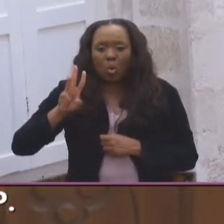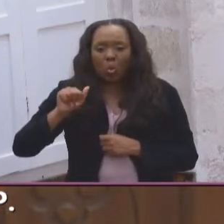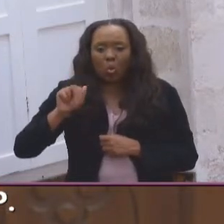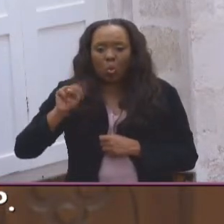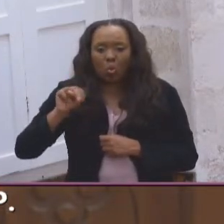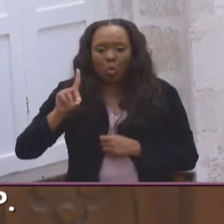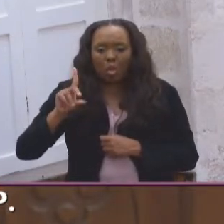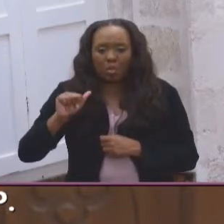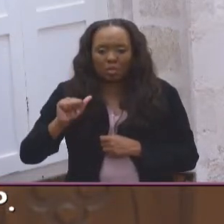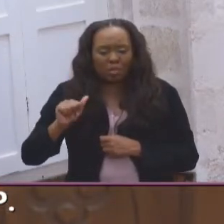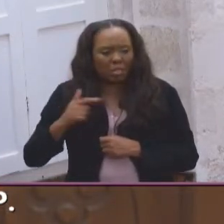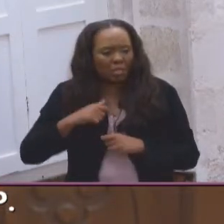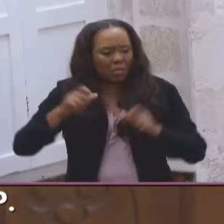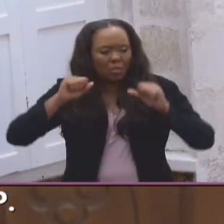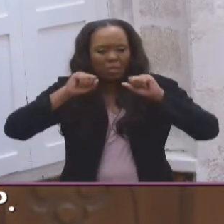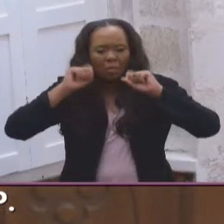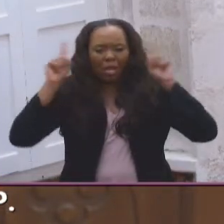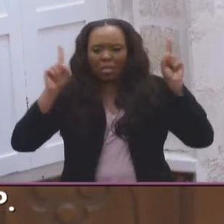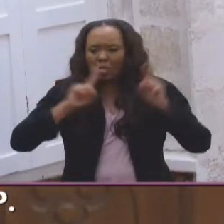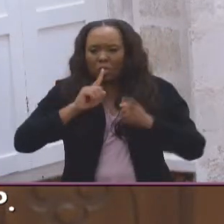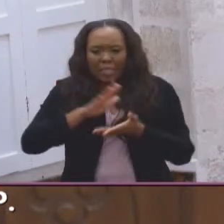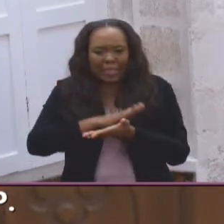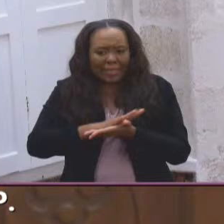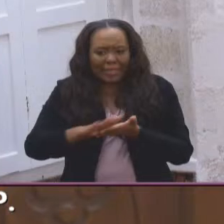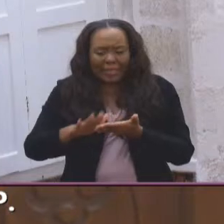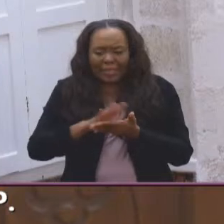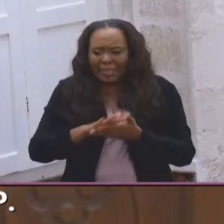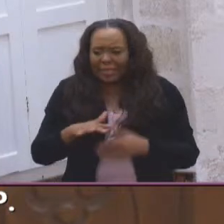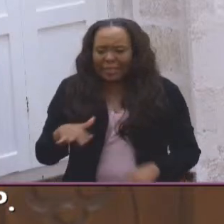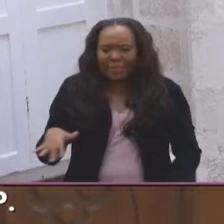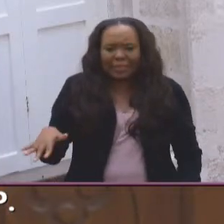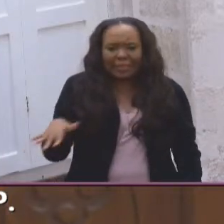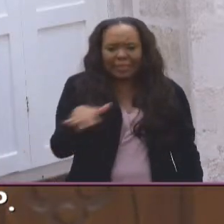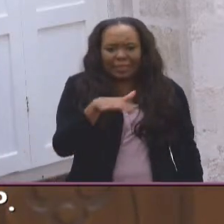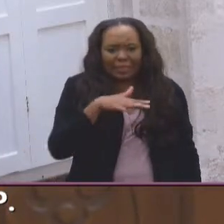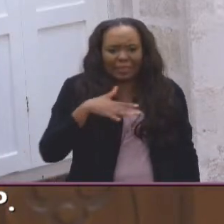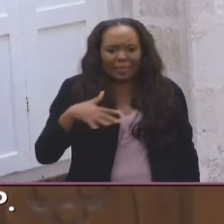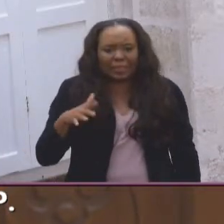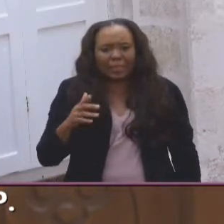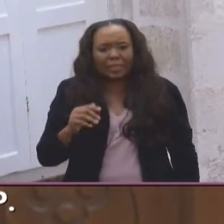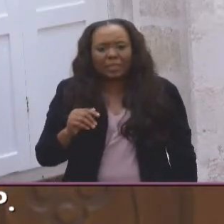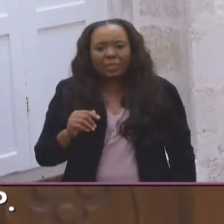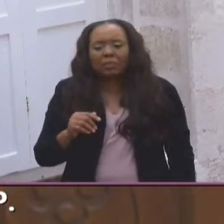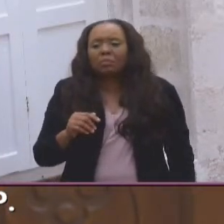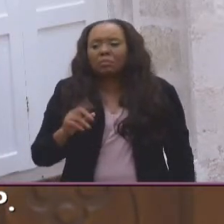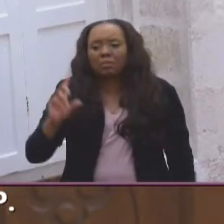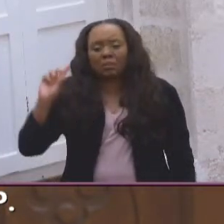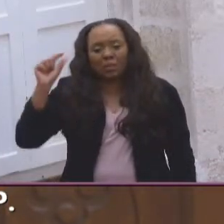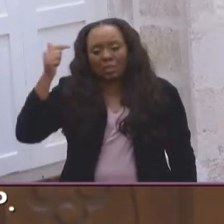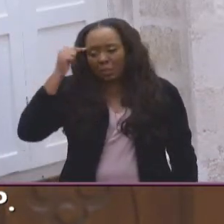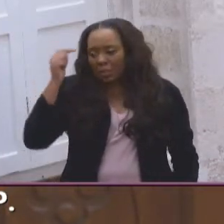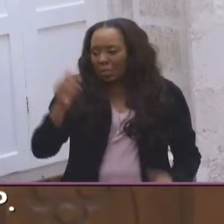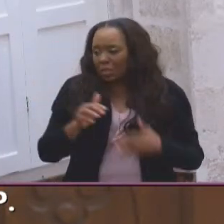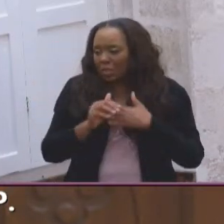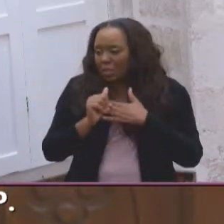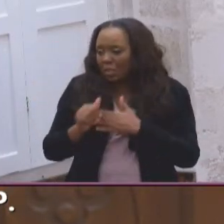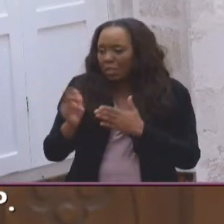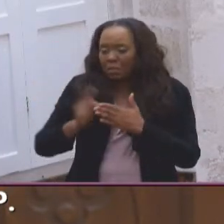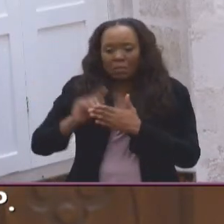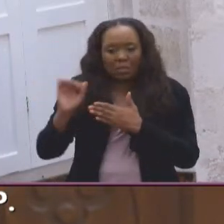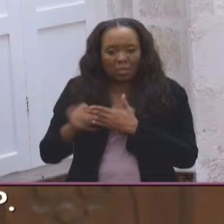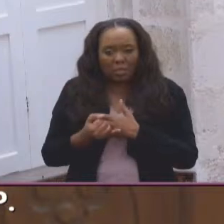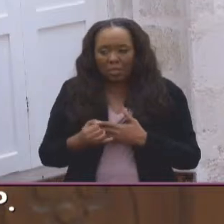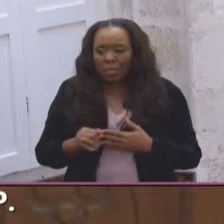Rwanda, Kigali is, and learned that there's a project. Government takes the lead. One Saturday every